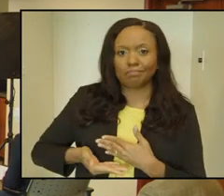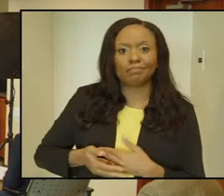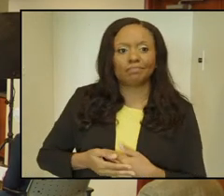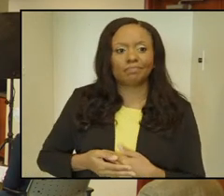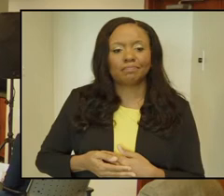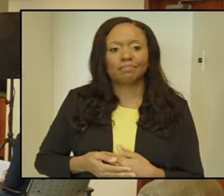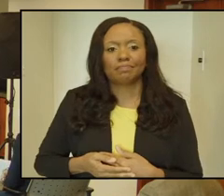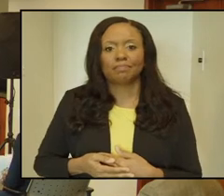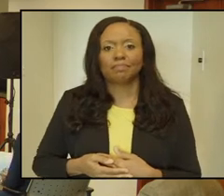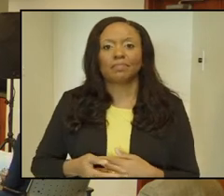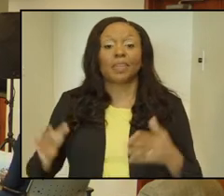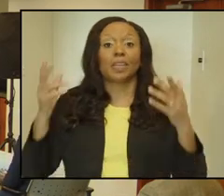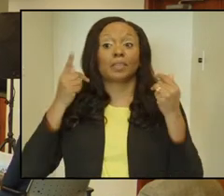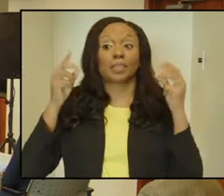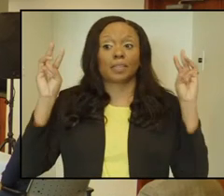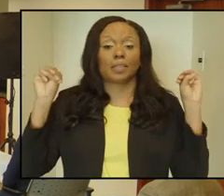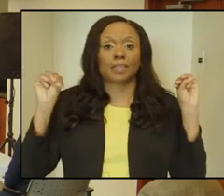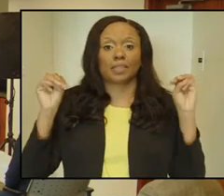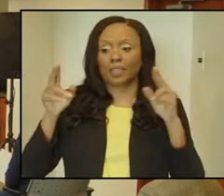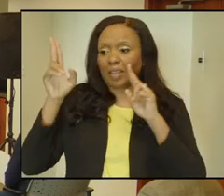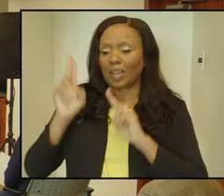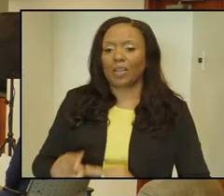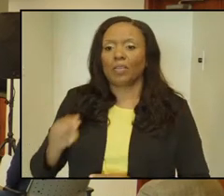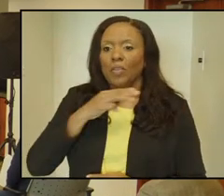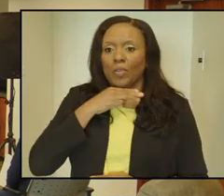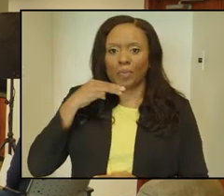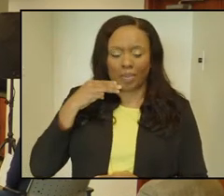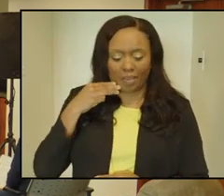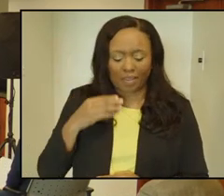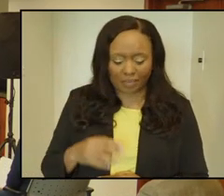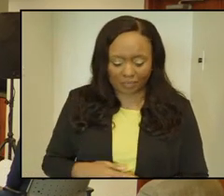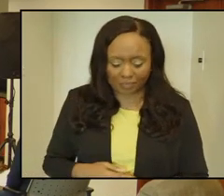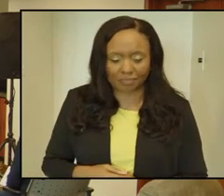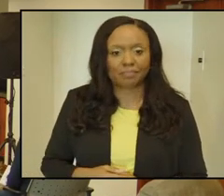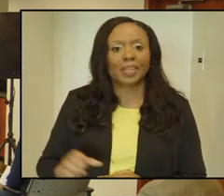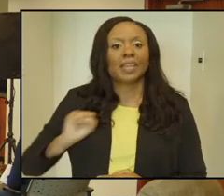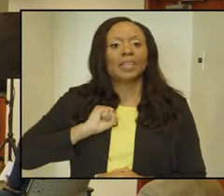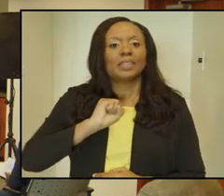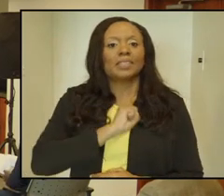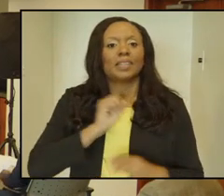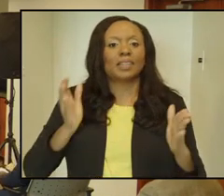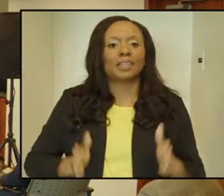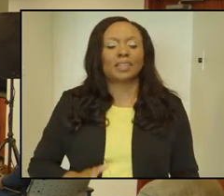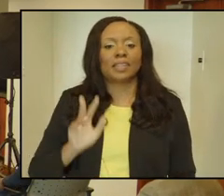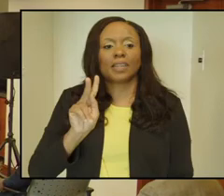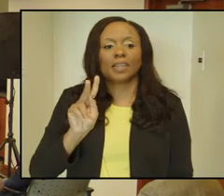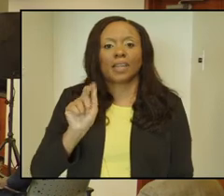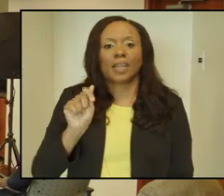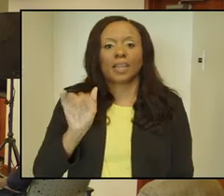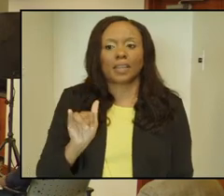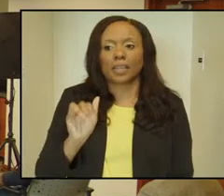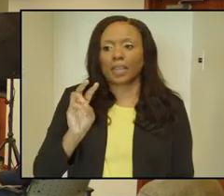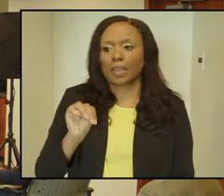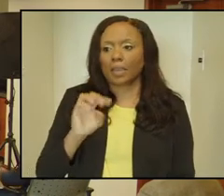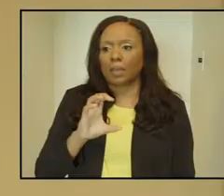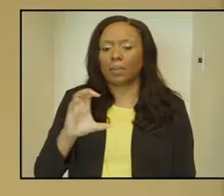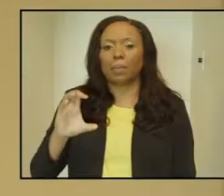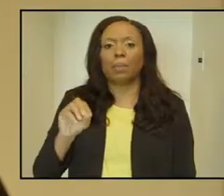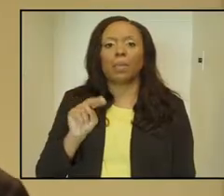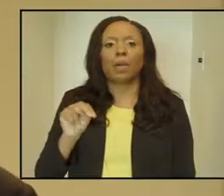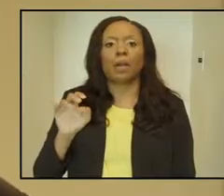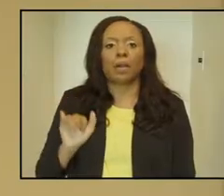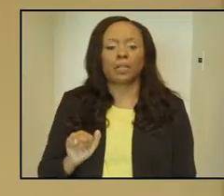Prime Minister, the Honorable Mayor Motley, Senator, the Honorable Keir McConney, Minister of Innovation, Science and